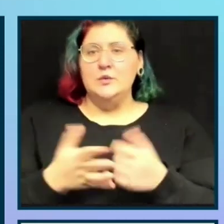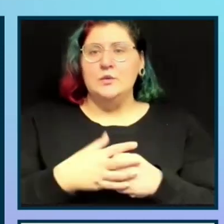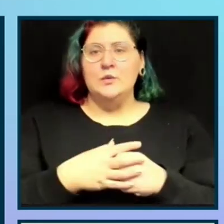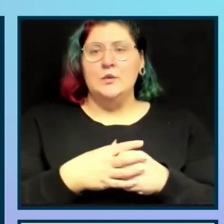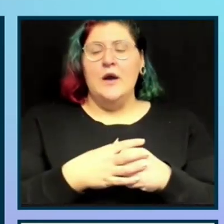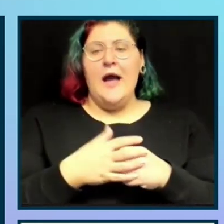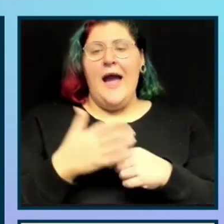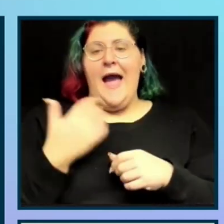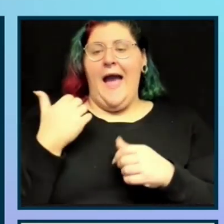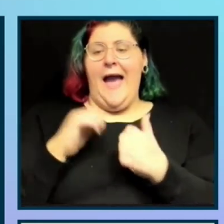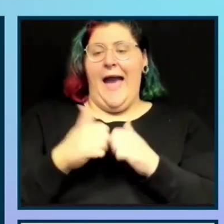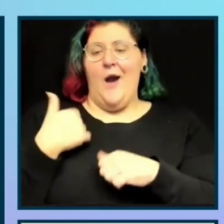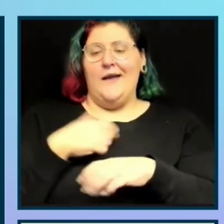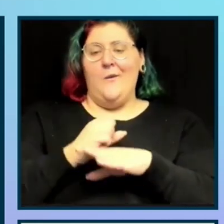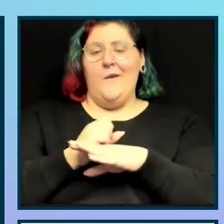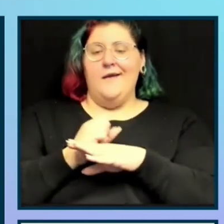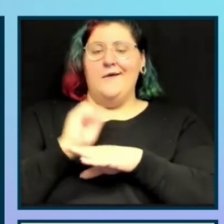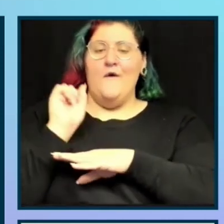obstacles?